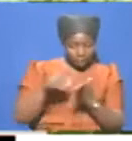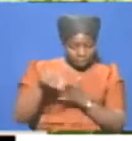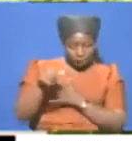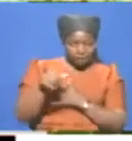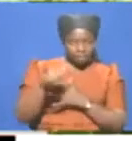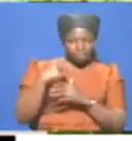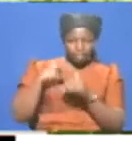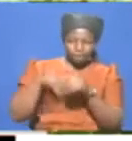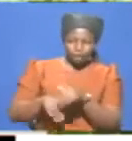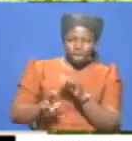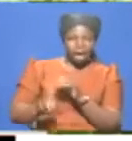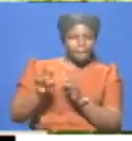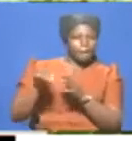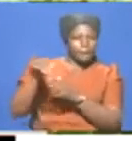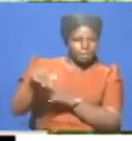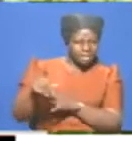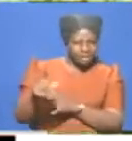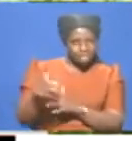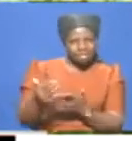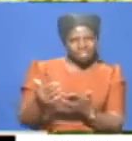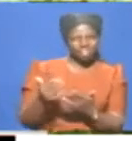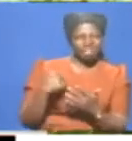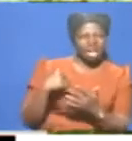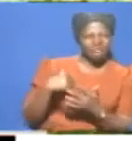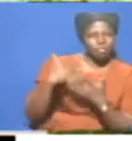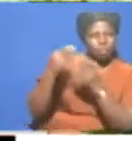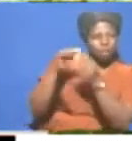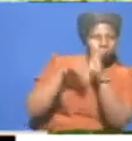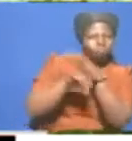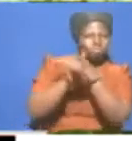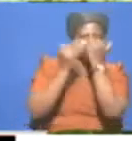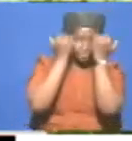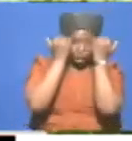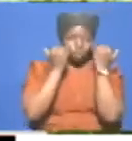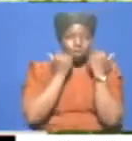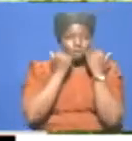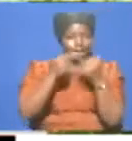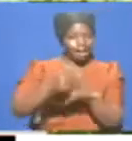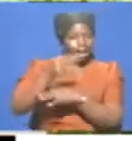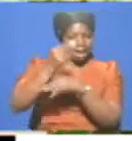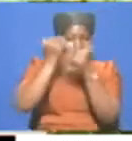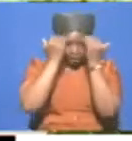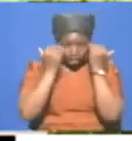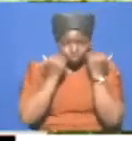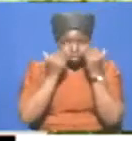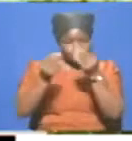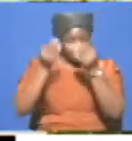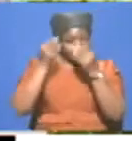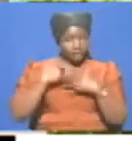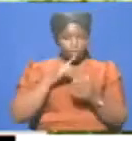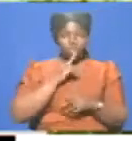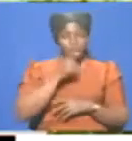nimefuata payment, nimeenda mpaka kotini, High Court, wakatoa order nilipwe.